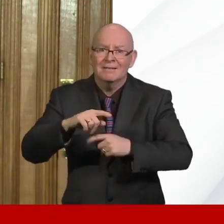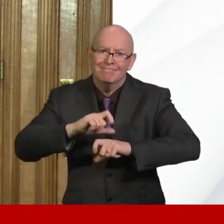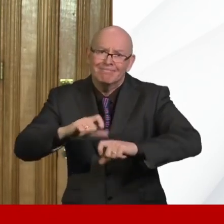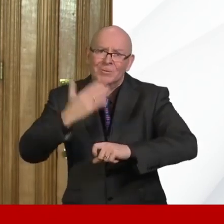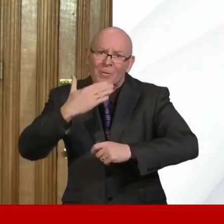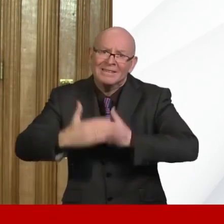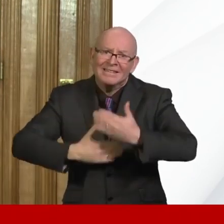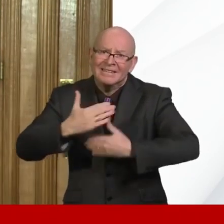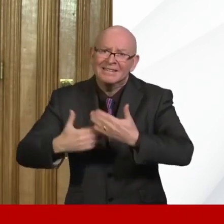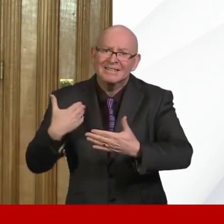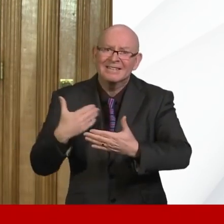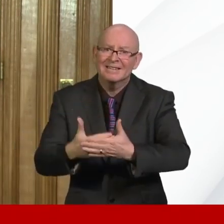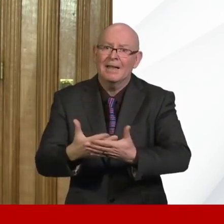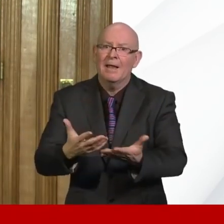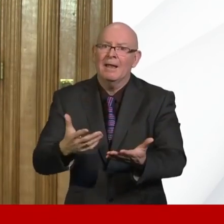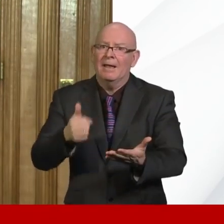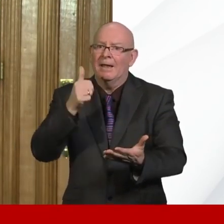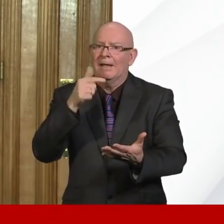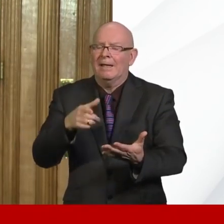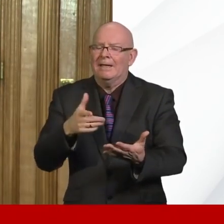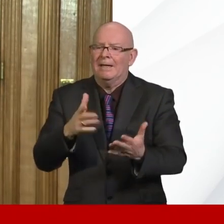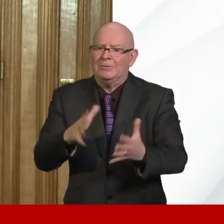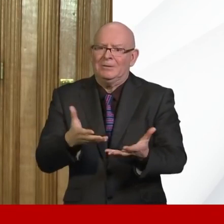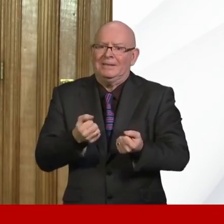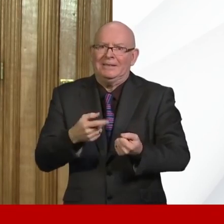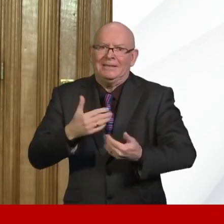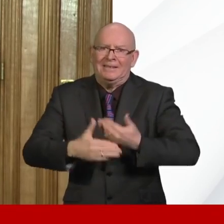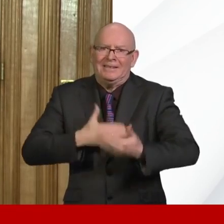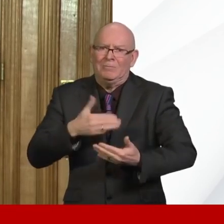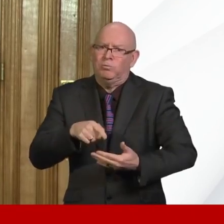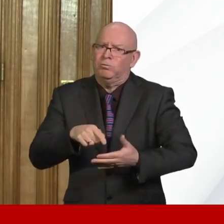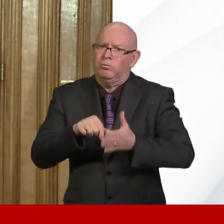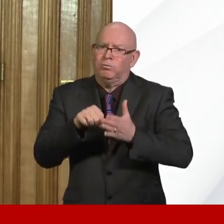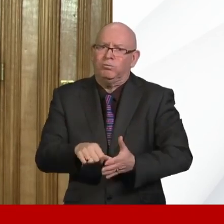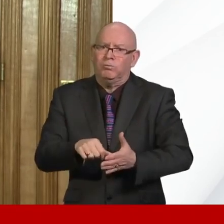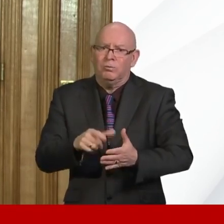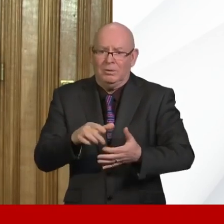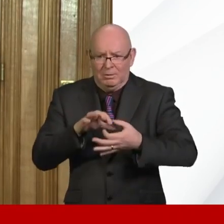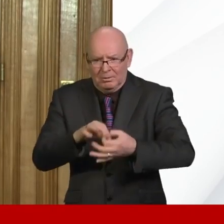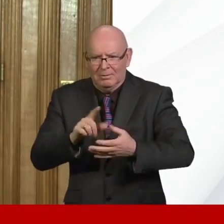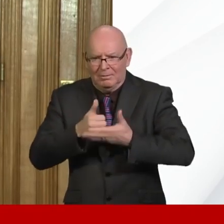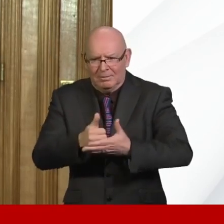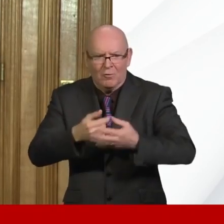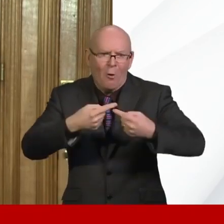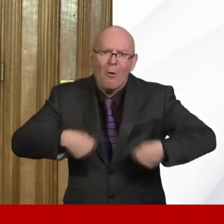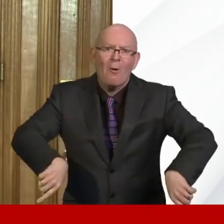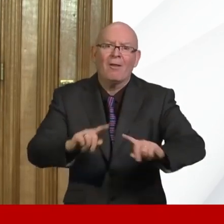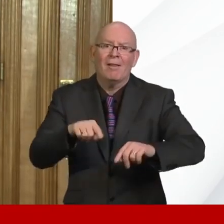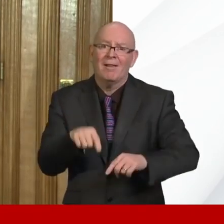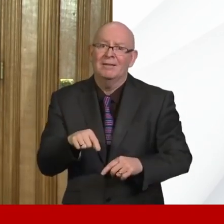guided by the science. We believe that the steps we've already taken, together with those I'm announcing today, are